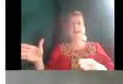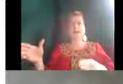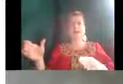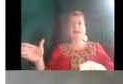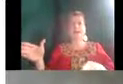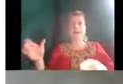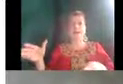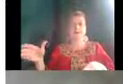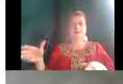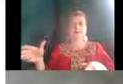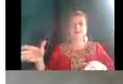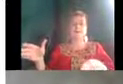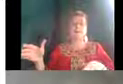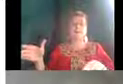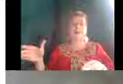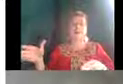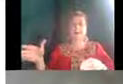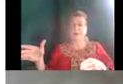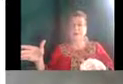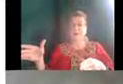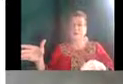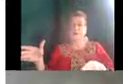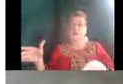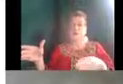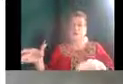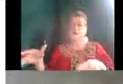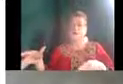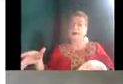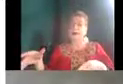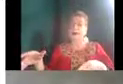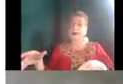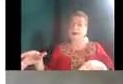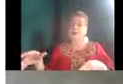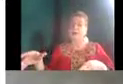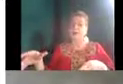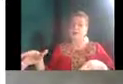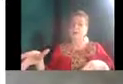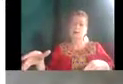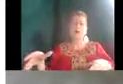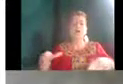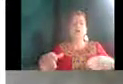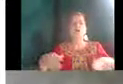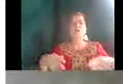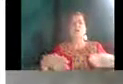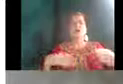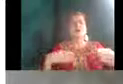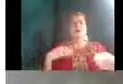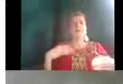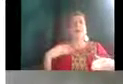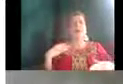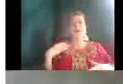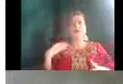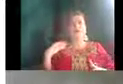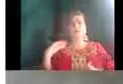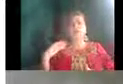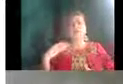hi elisa has depressed her emergency call bell and she needs help please go to the house so um